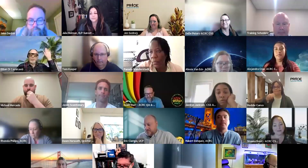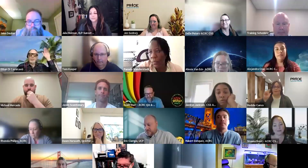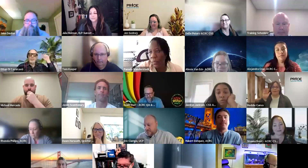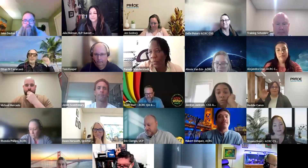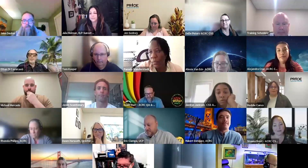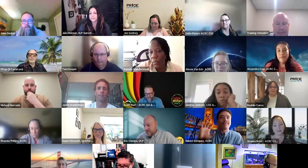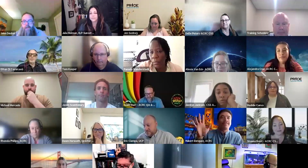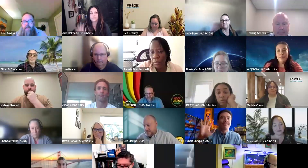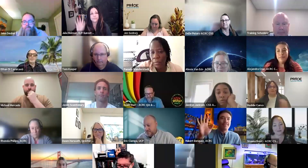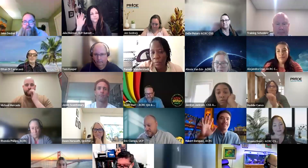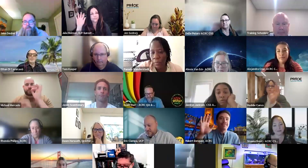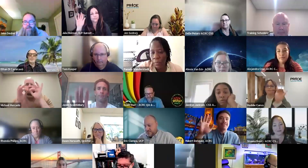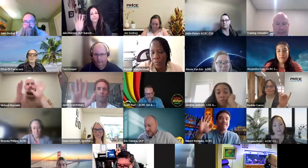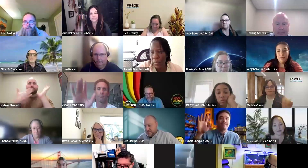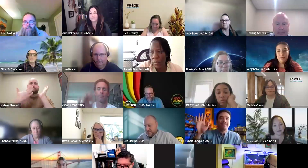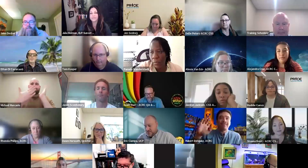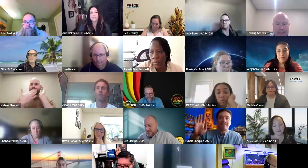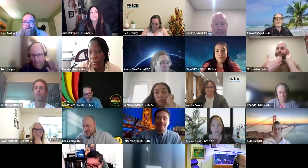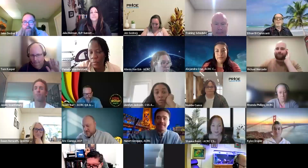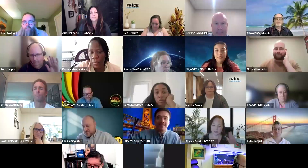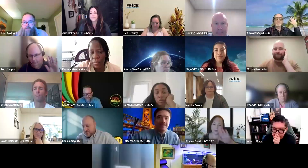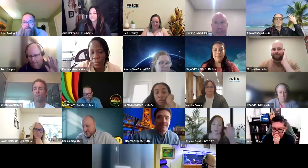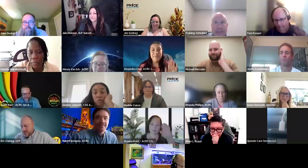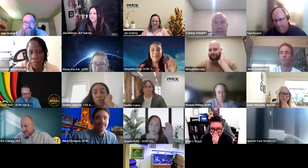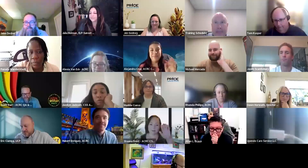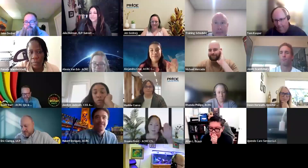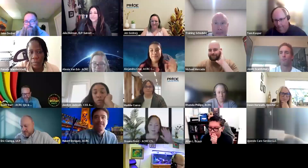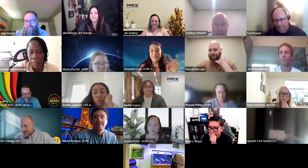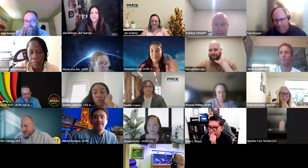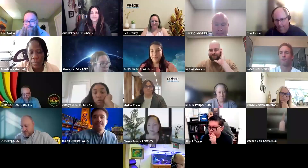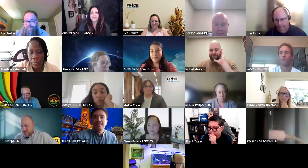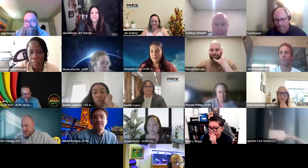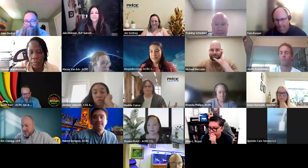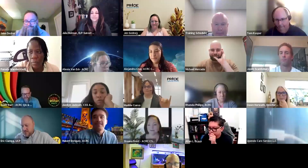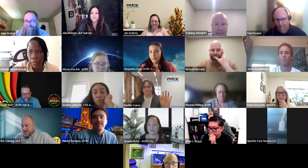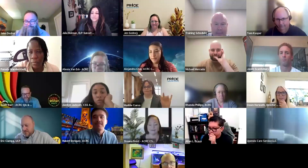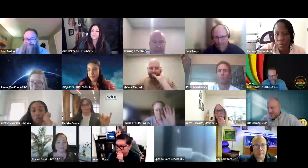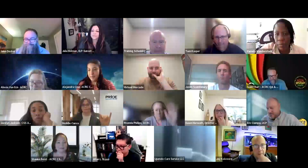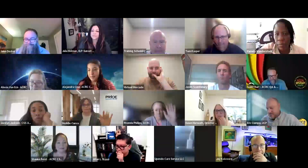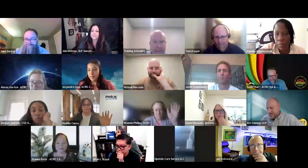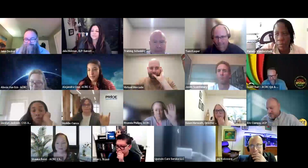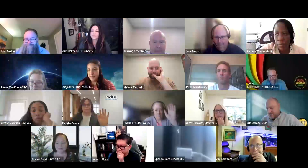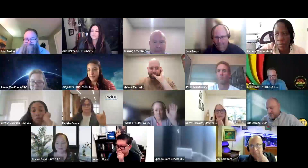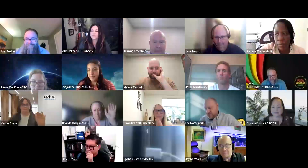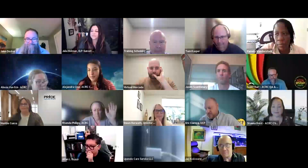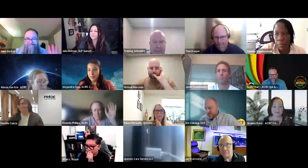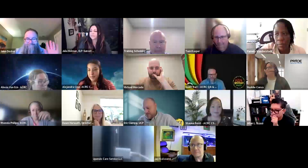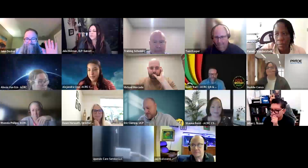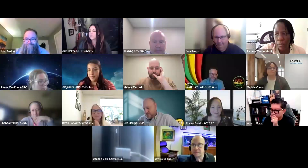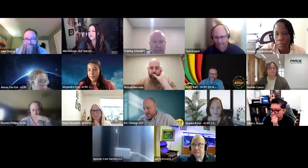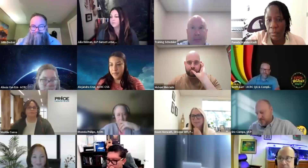right. Have a great weekend, folks. Thank you again for the presentations. Thank you.